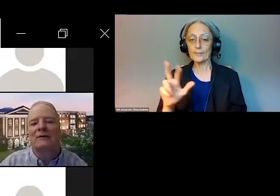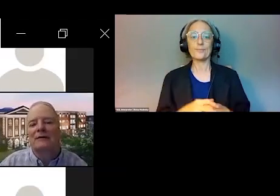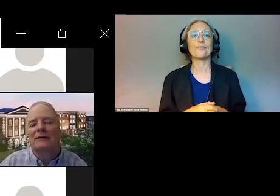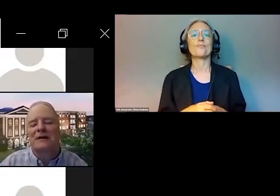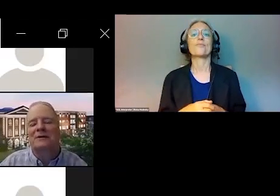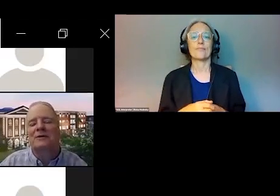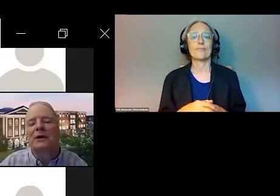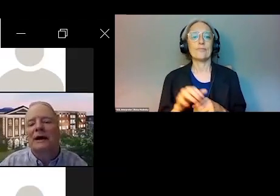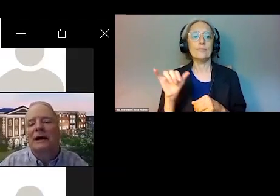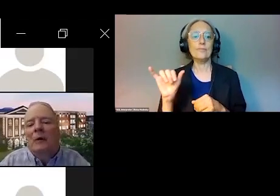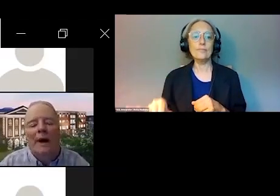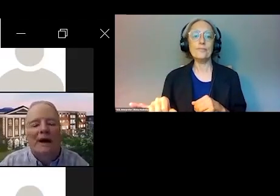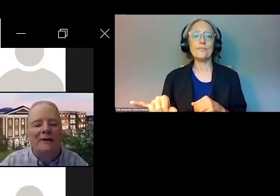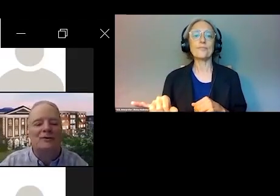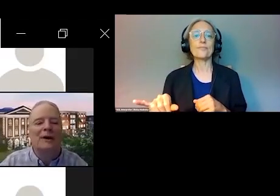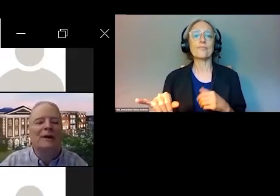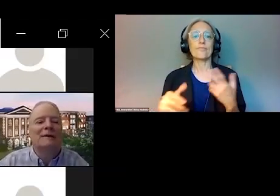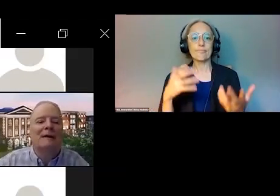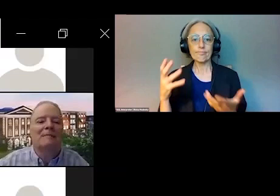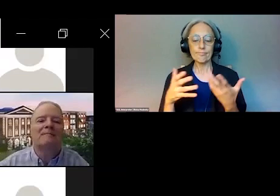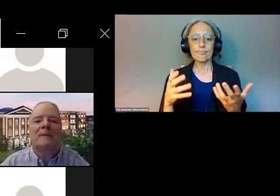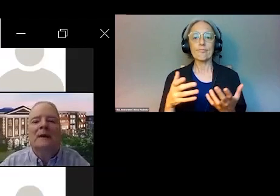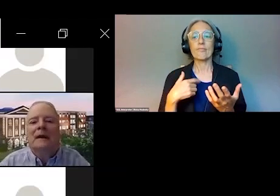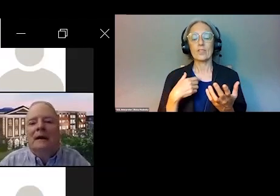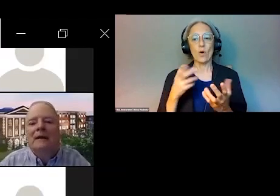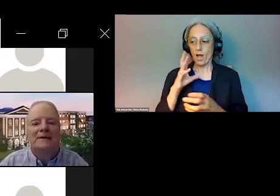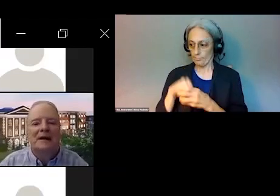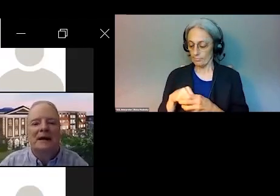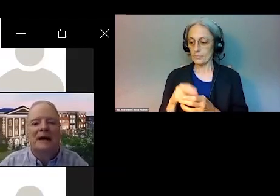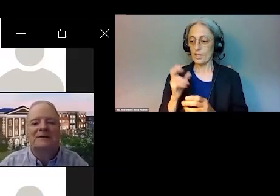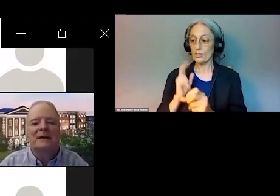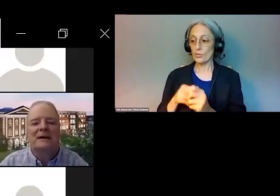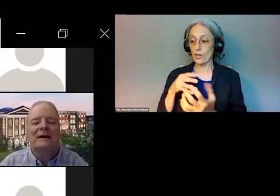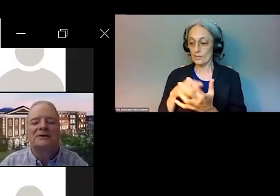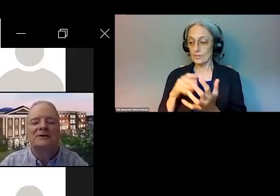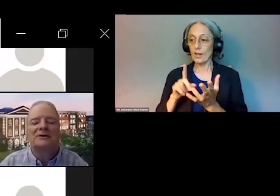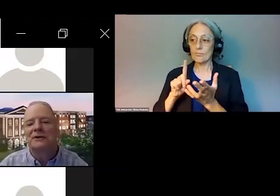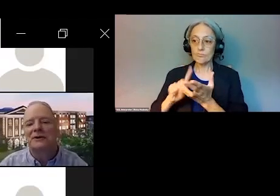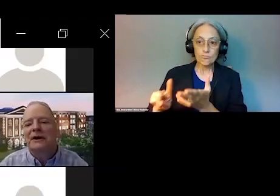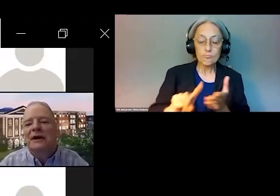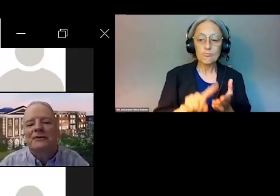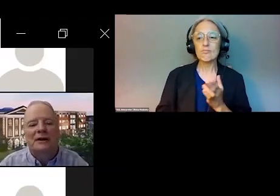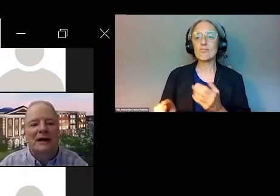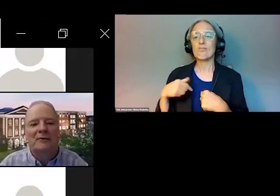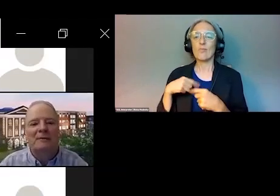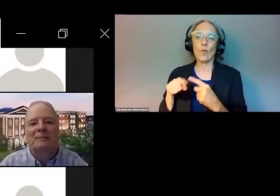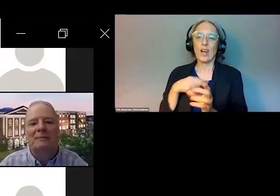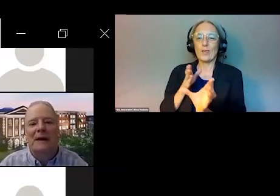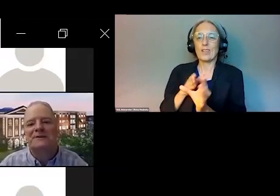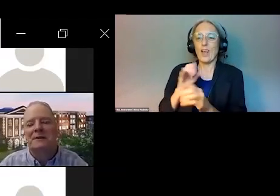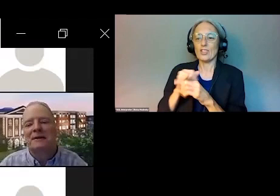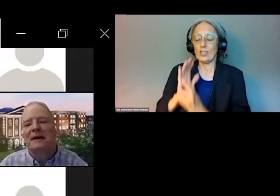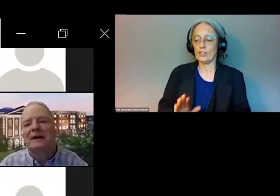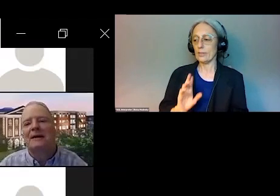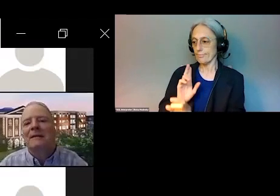what started out as this inquiry when I joined Nancy as a psychology intern. She had